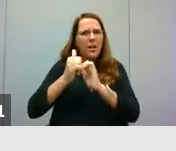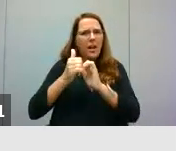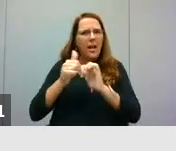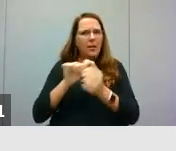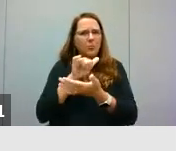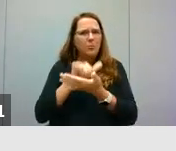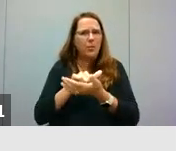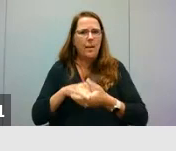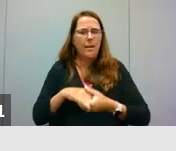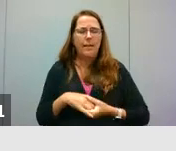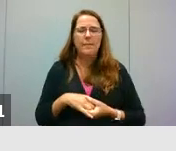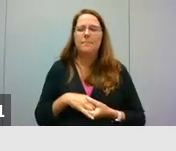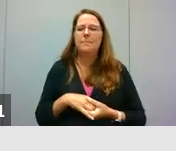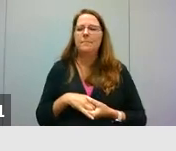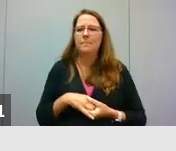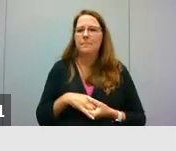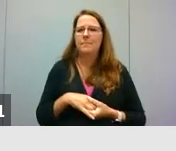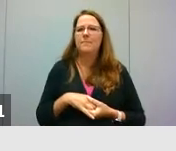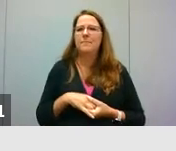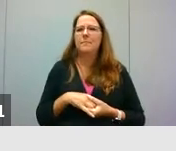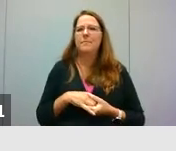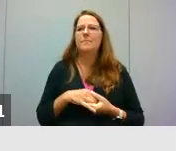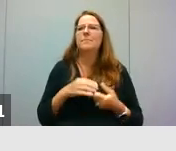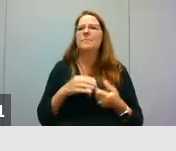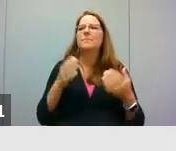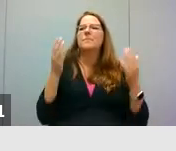Now moving into the status of the SRC membership.